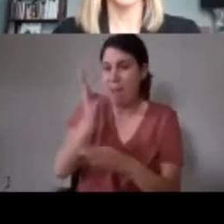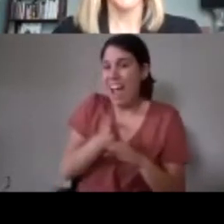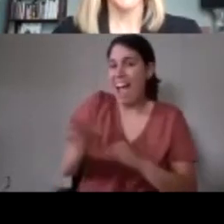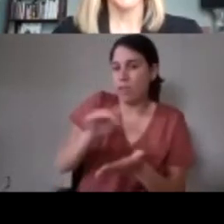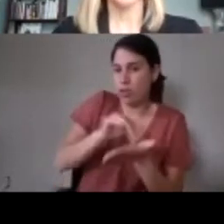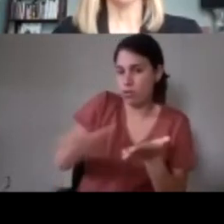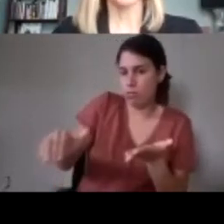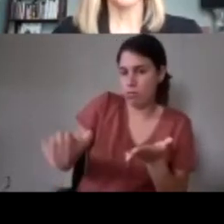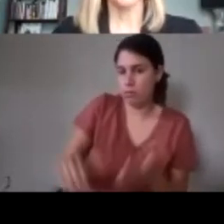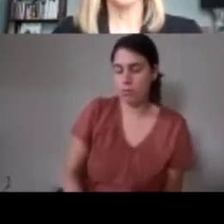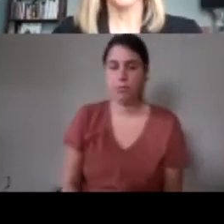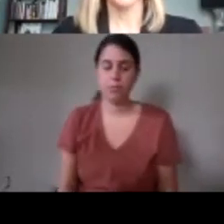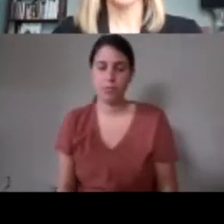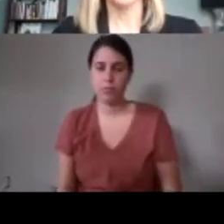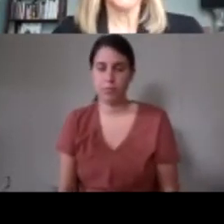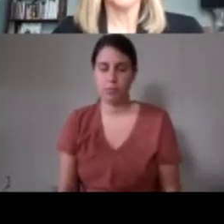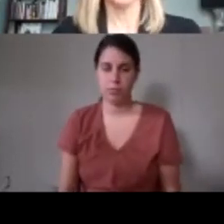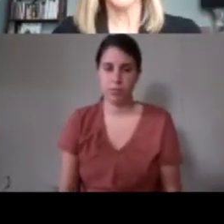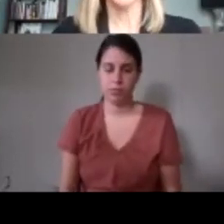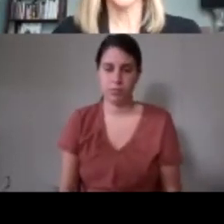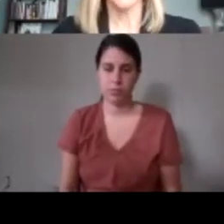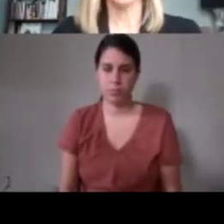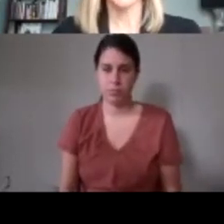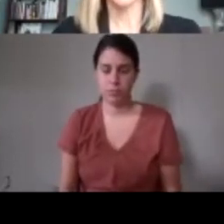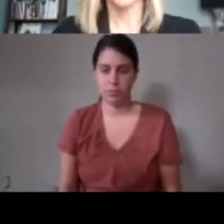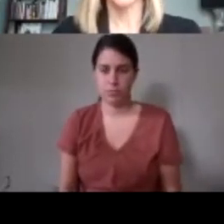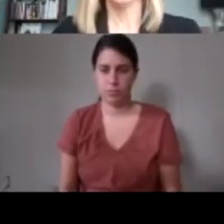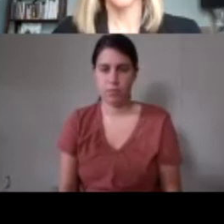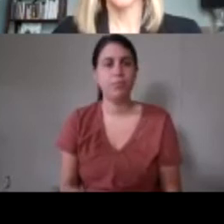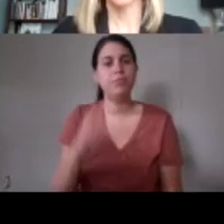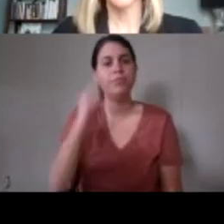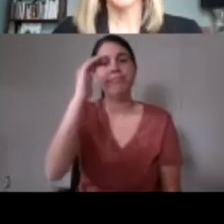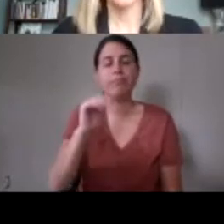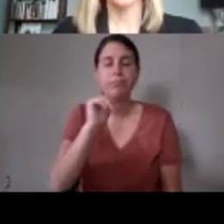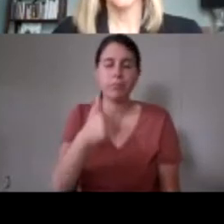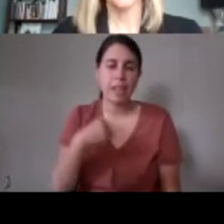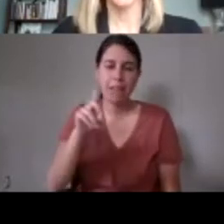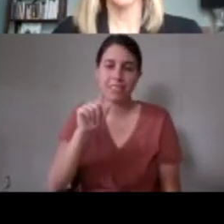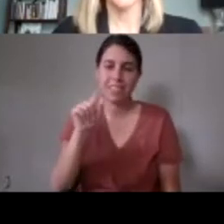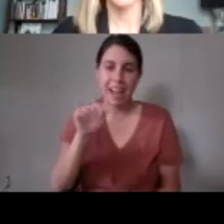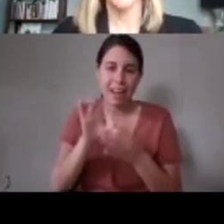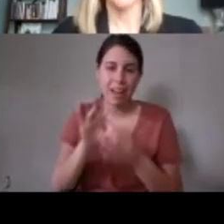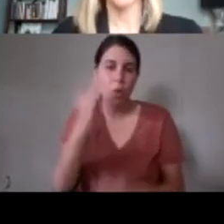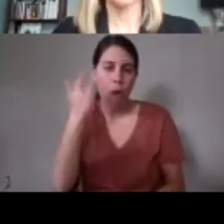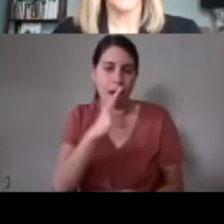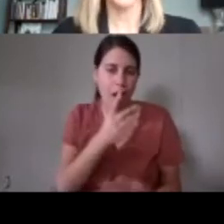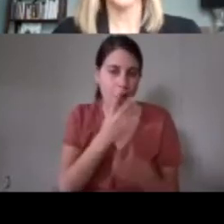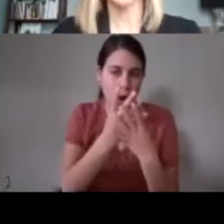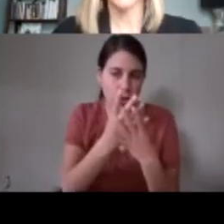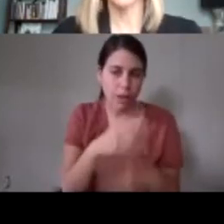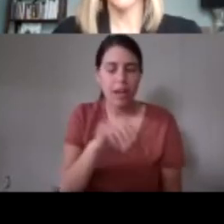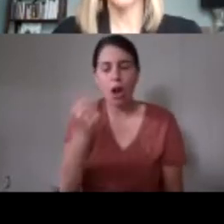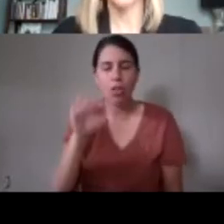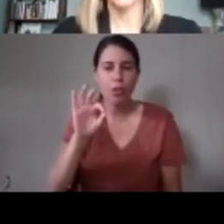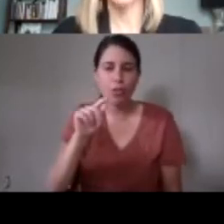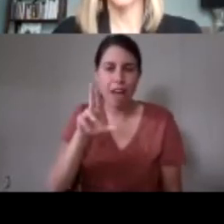afterwards. Here as I mentioned, we don't have data regarding the reason for incarceration or other factors